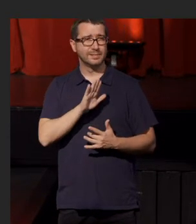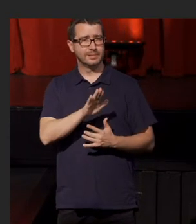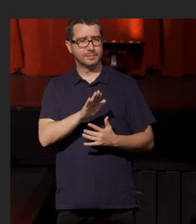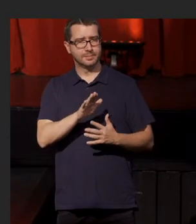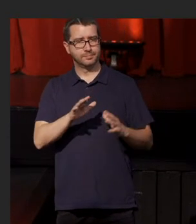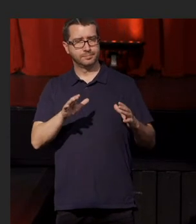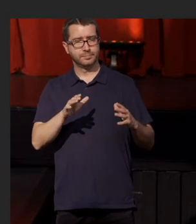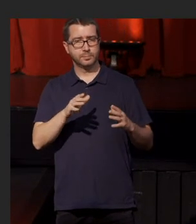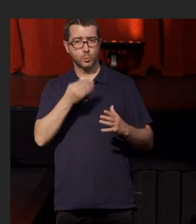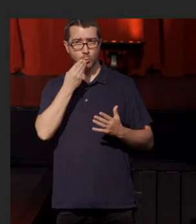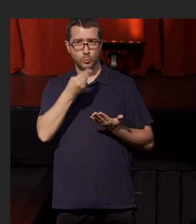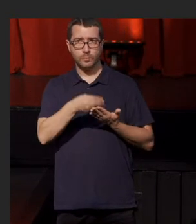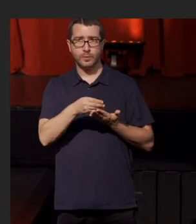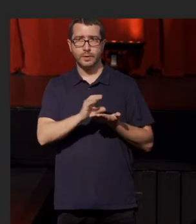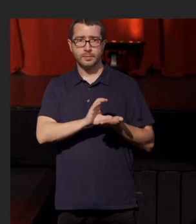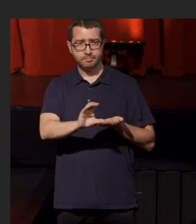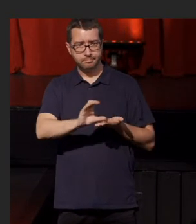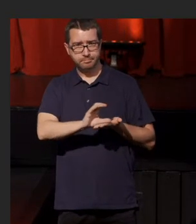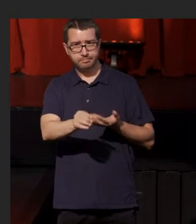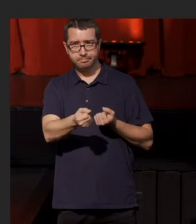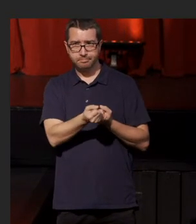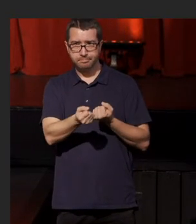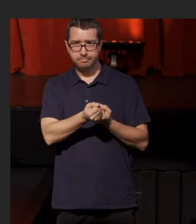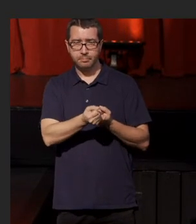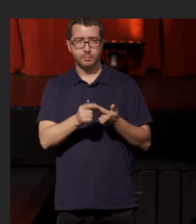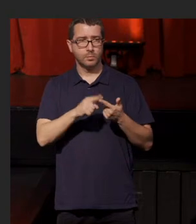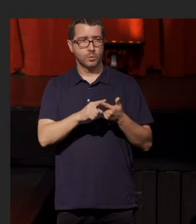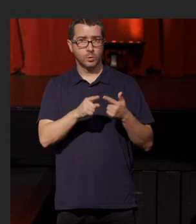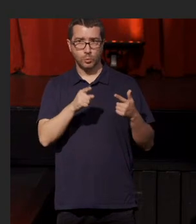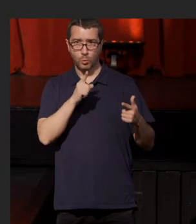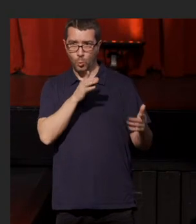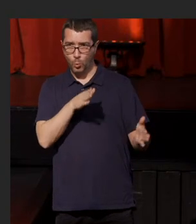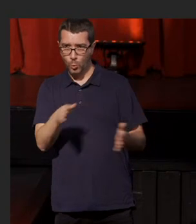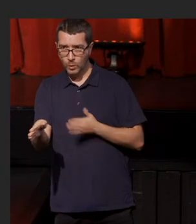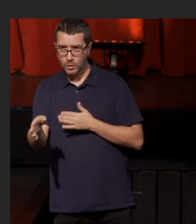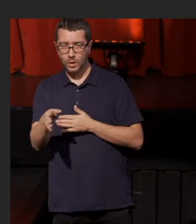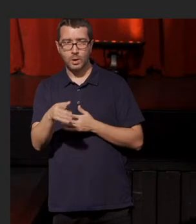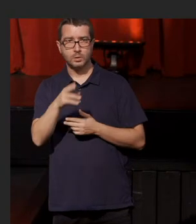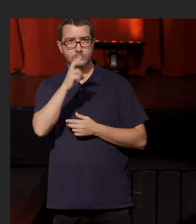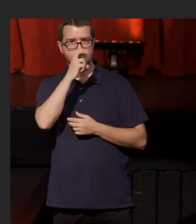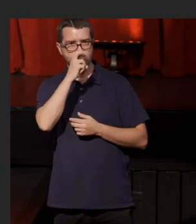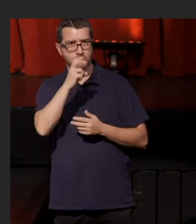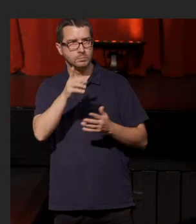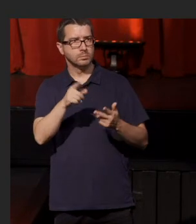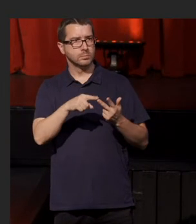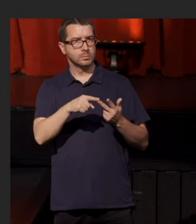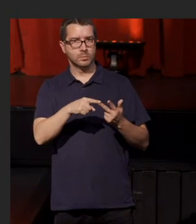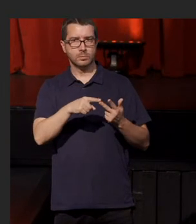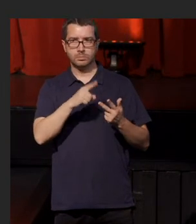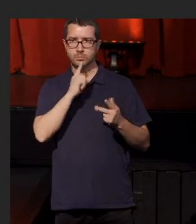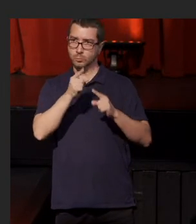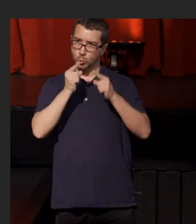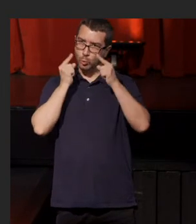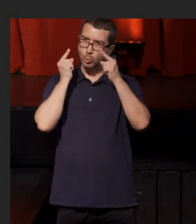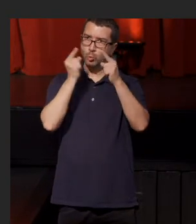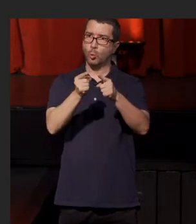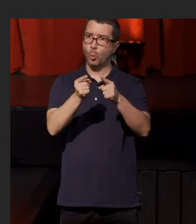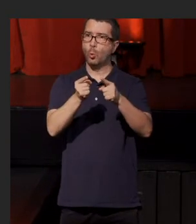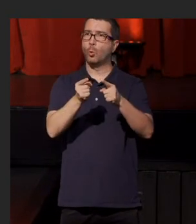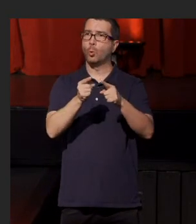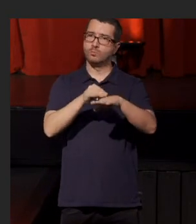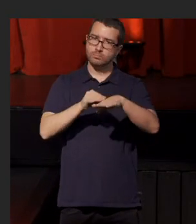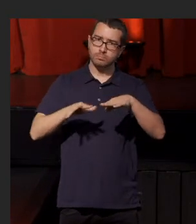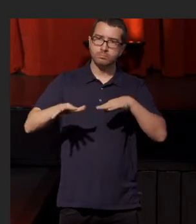fairly well-funded, well-organized, concerted efforts. And so recognizing that that's happening and